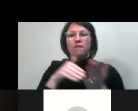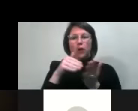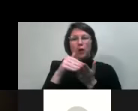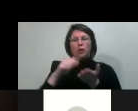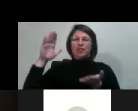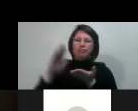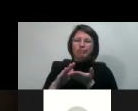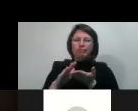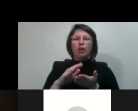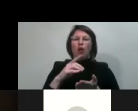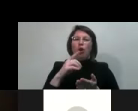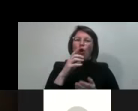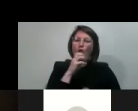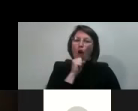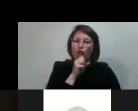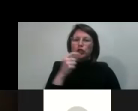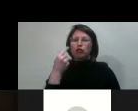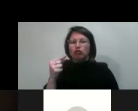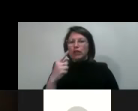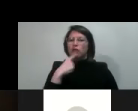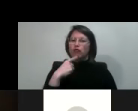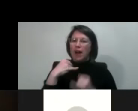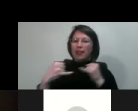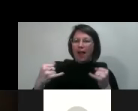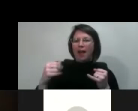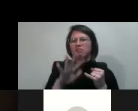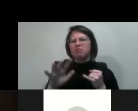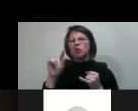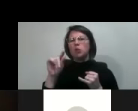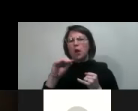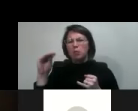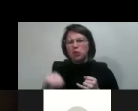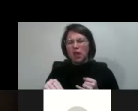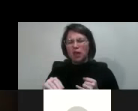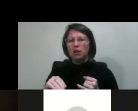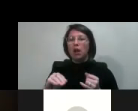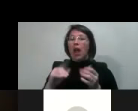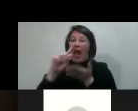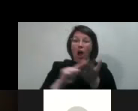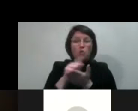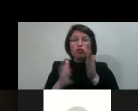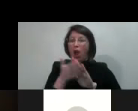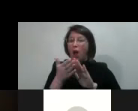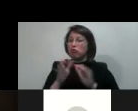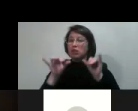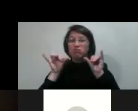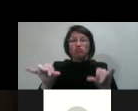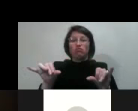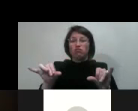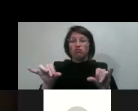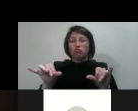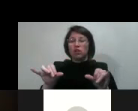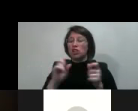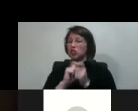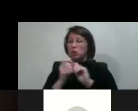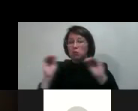red line by 20%. There will be no changes to the hours of operation, and we are not